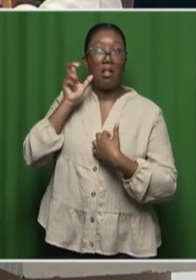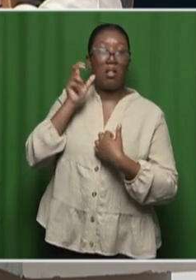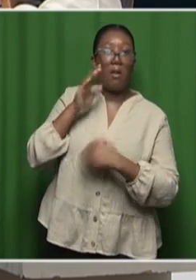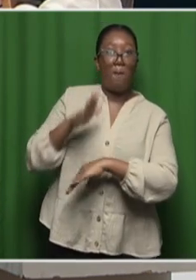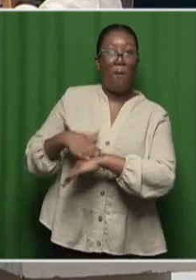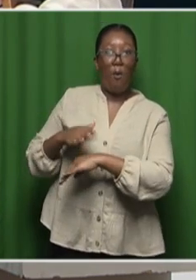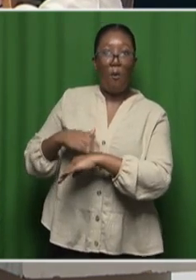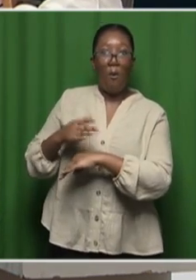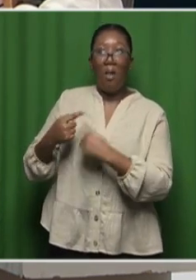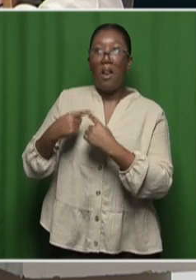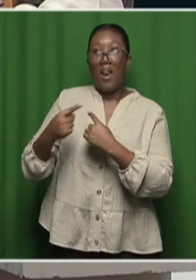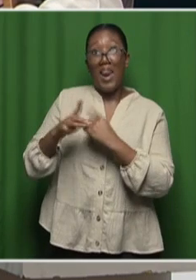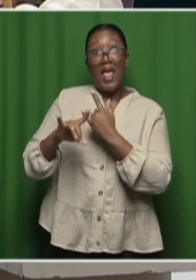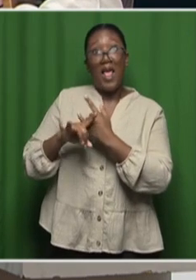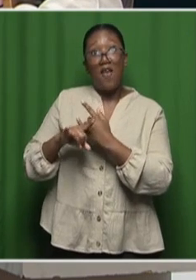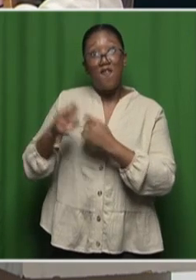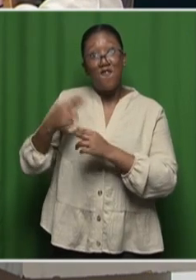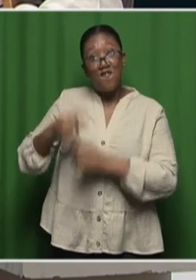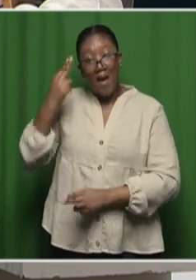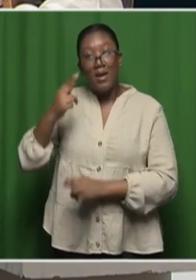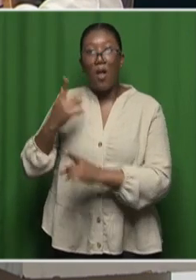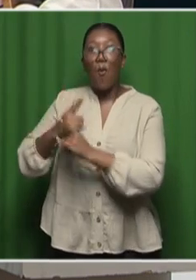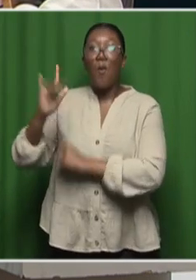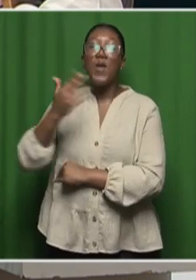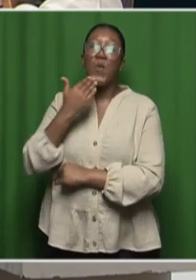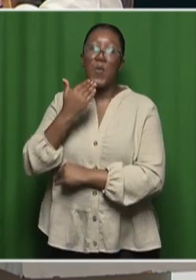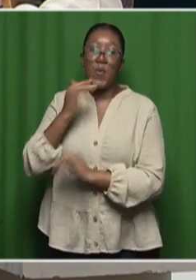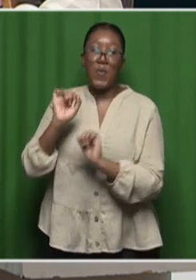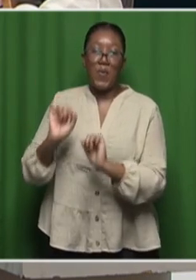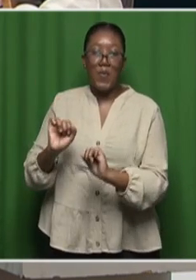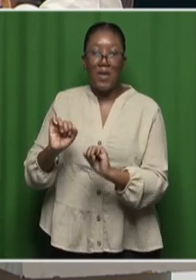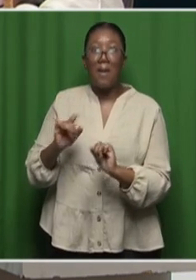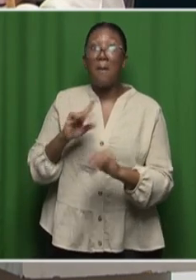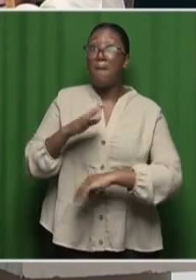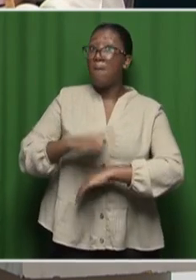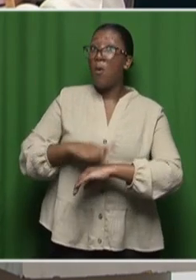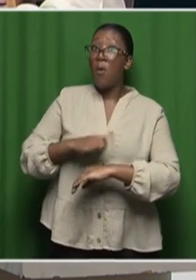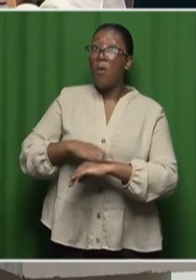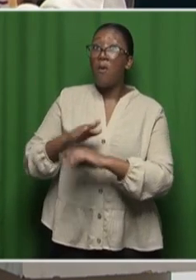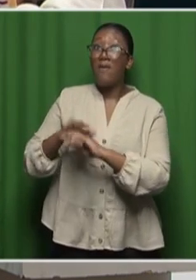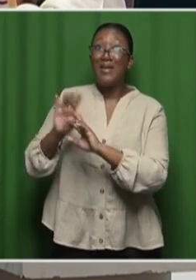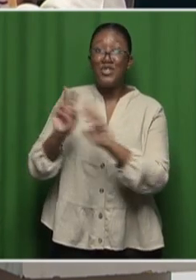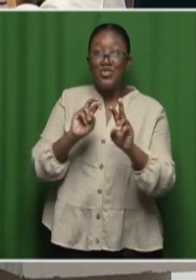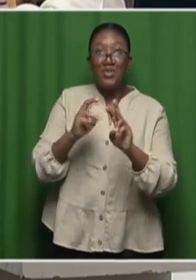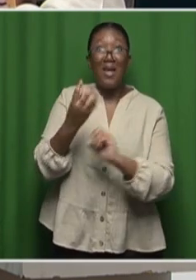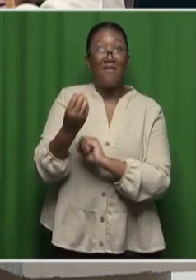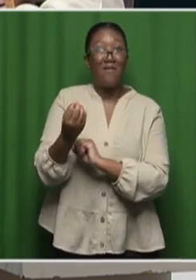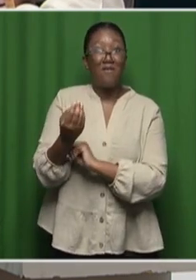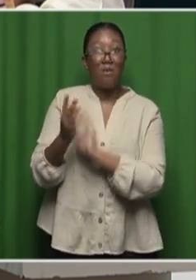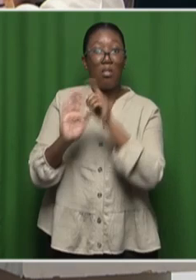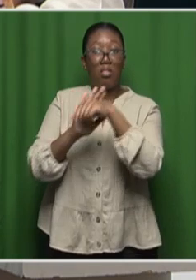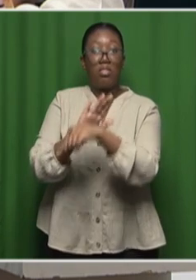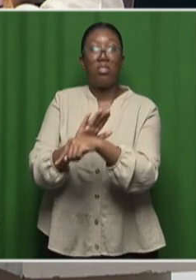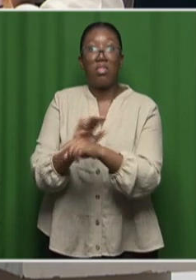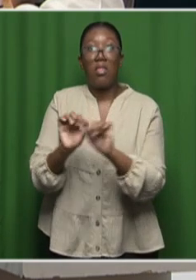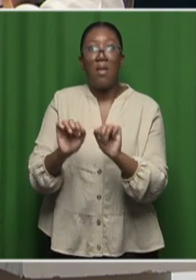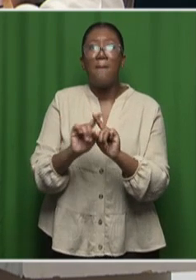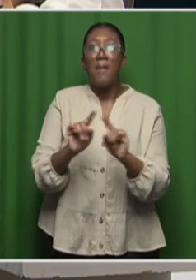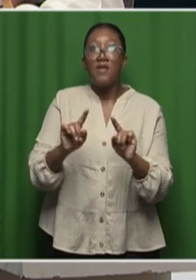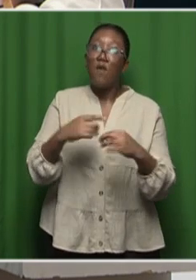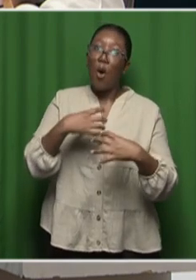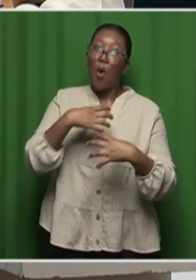because it really is interesting. As Karen pointed out, there are other issues at play as well, but just on the